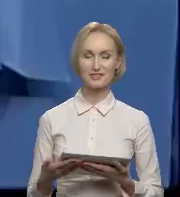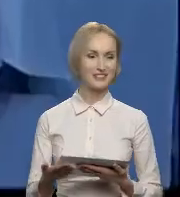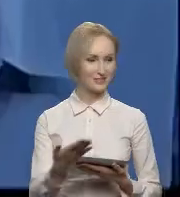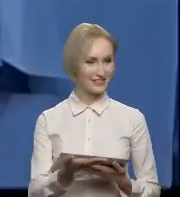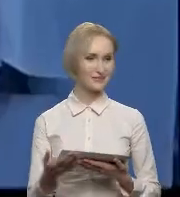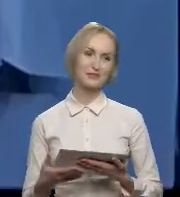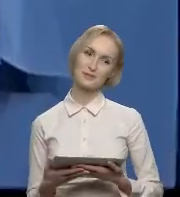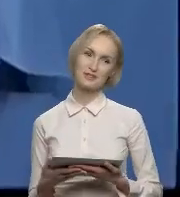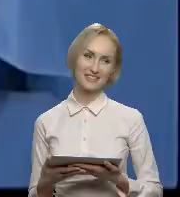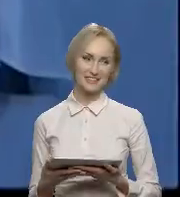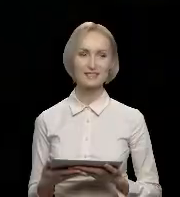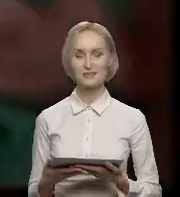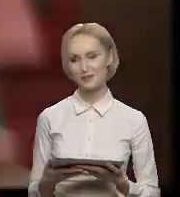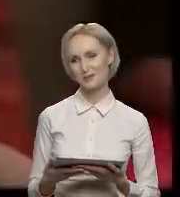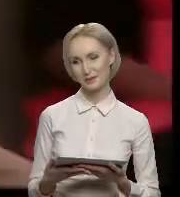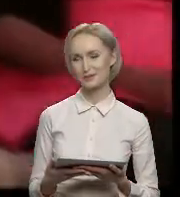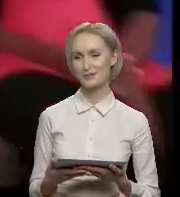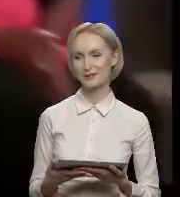there.